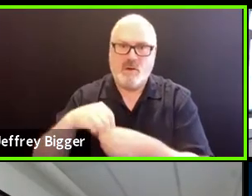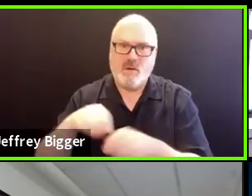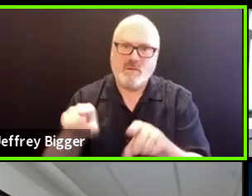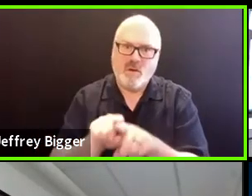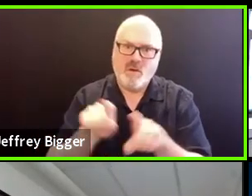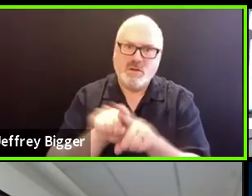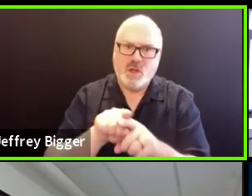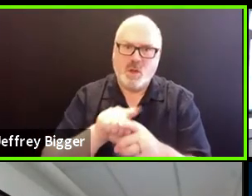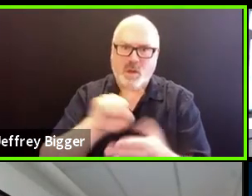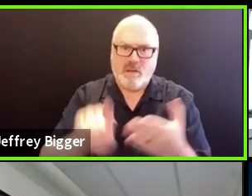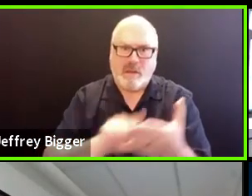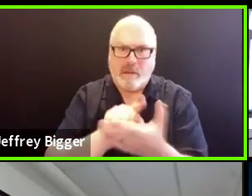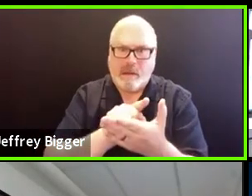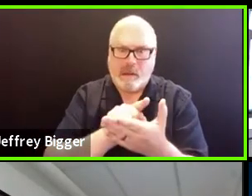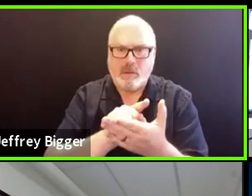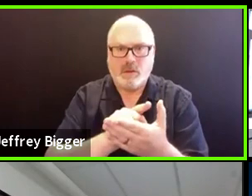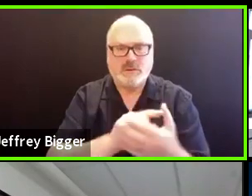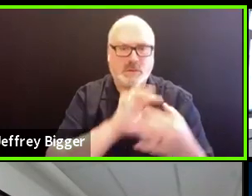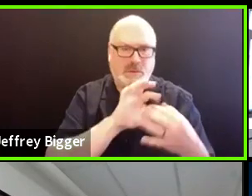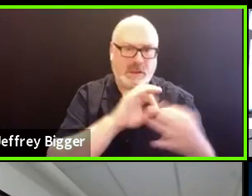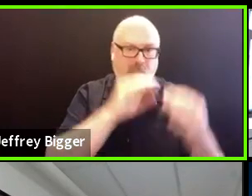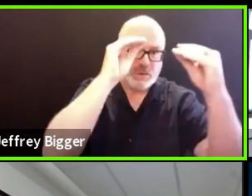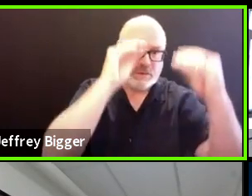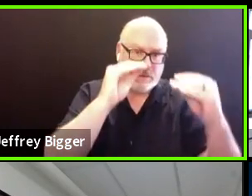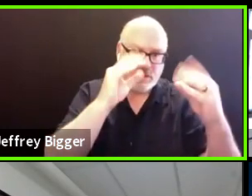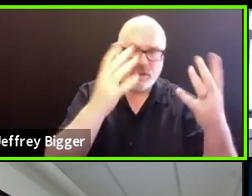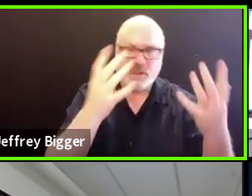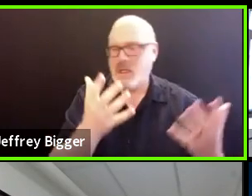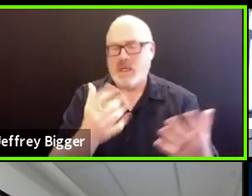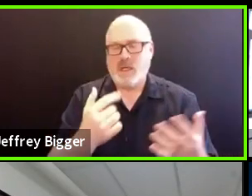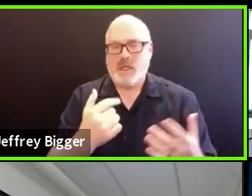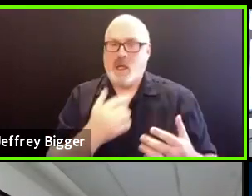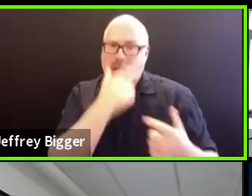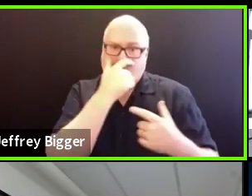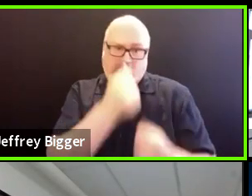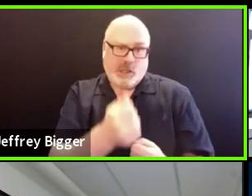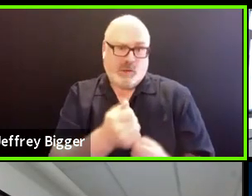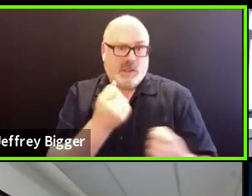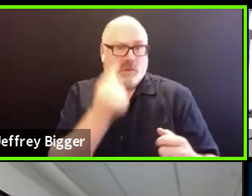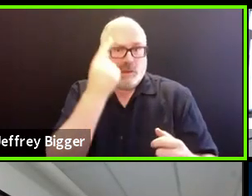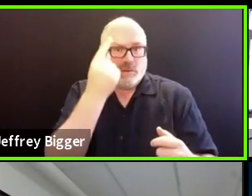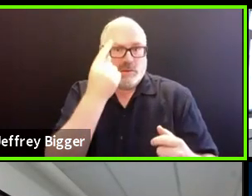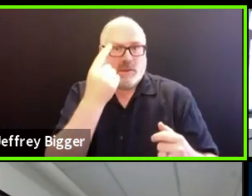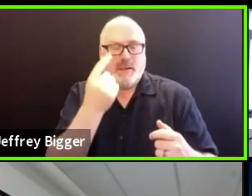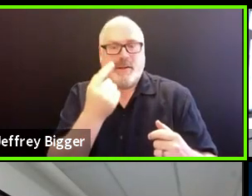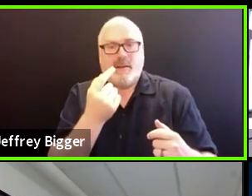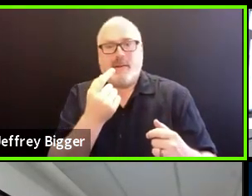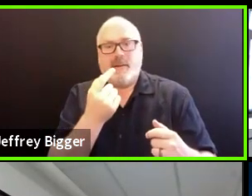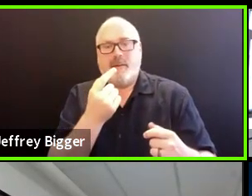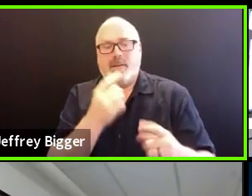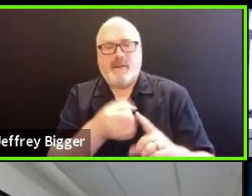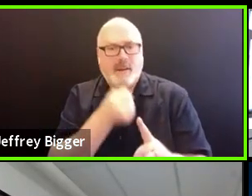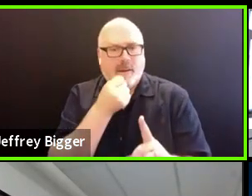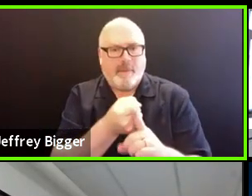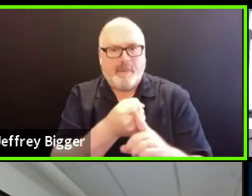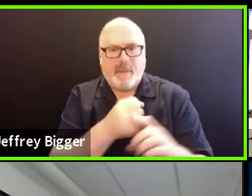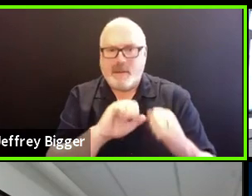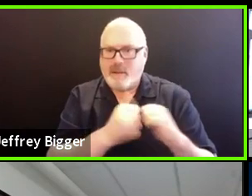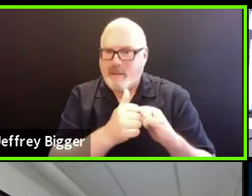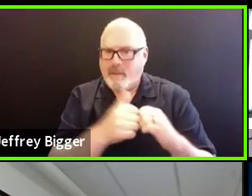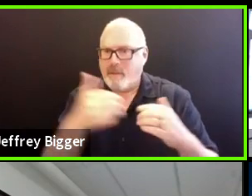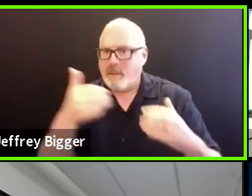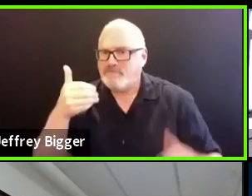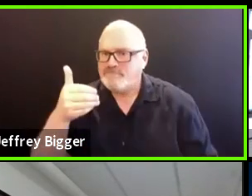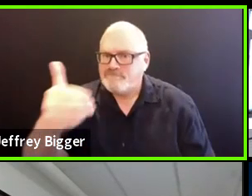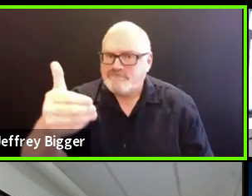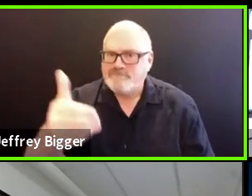hours on their teaching load. So it'll be interesting to understand what the implications are over time about how this